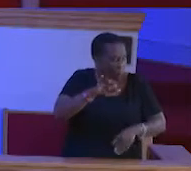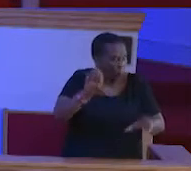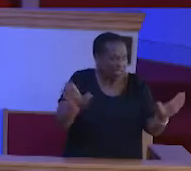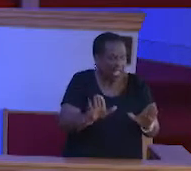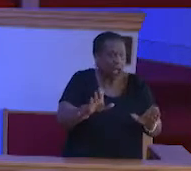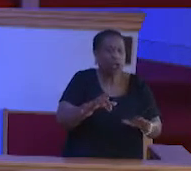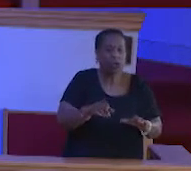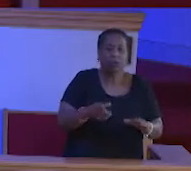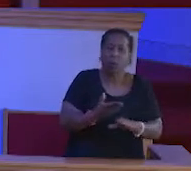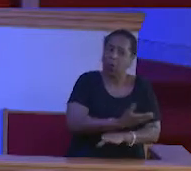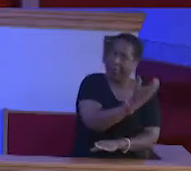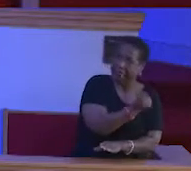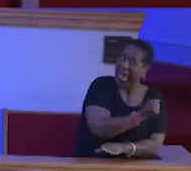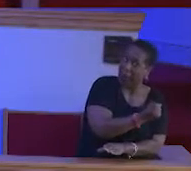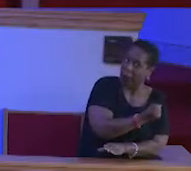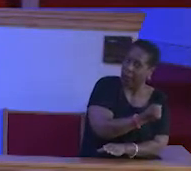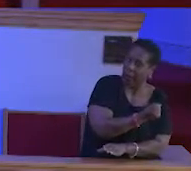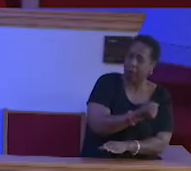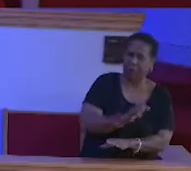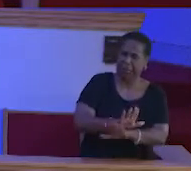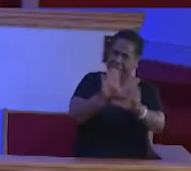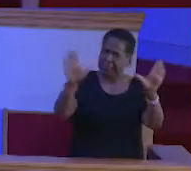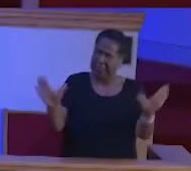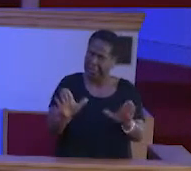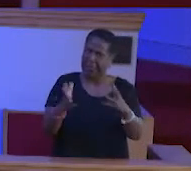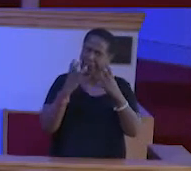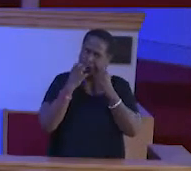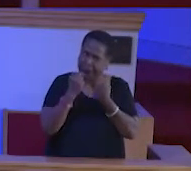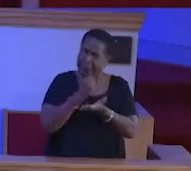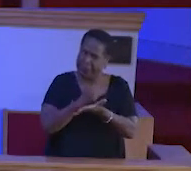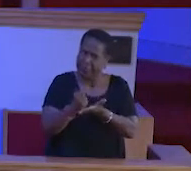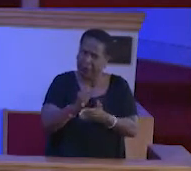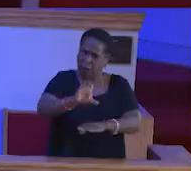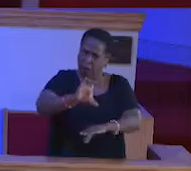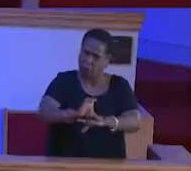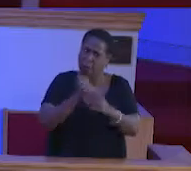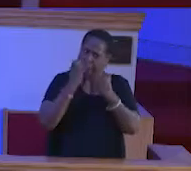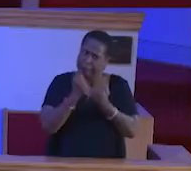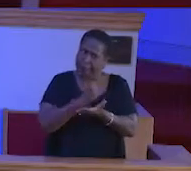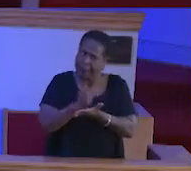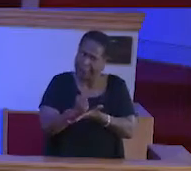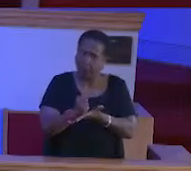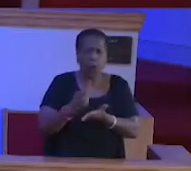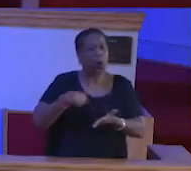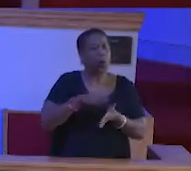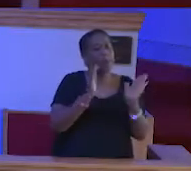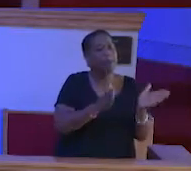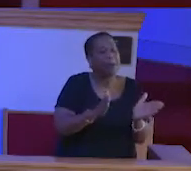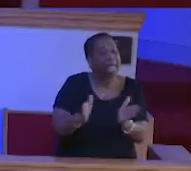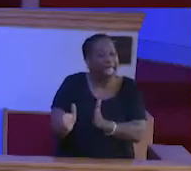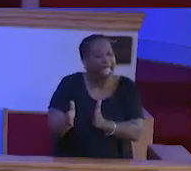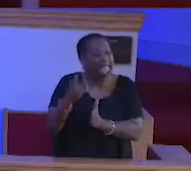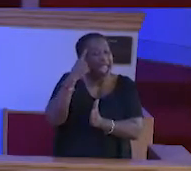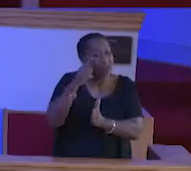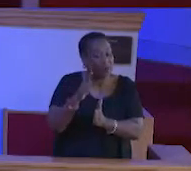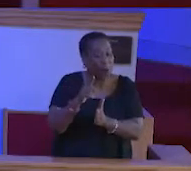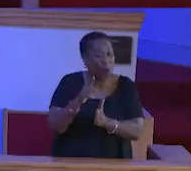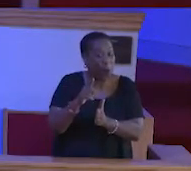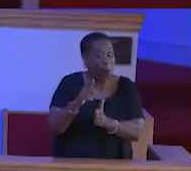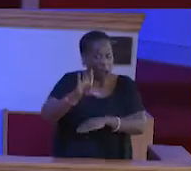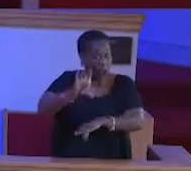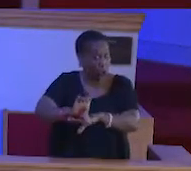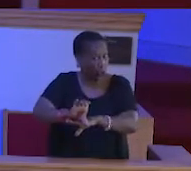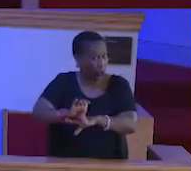Saturday. Sunday was so sacred and church so sacred that we made preparations for them on Saturday